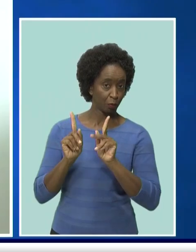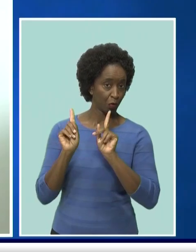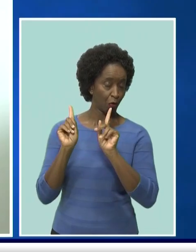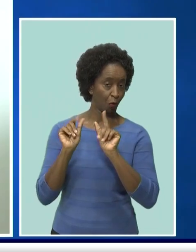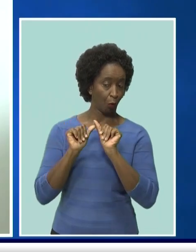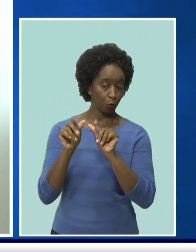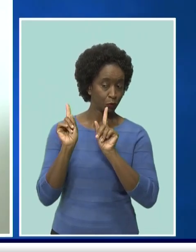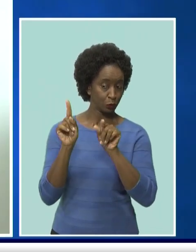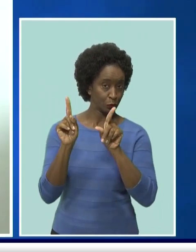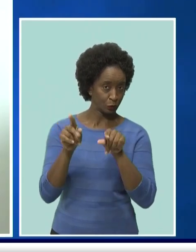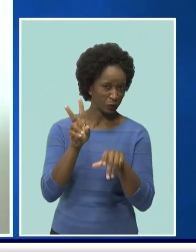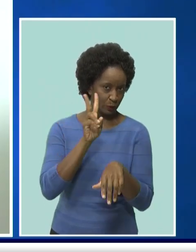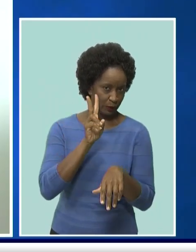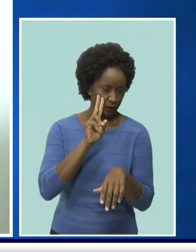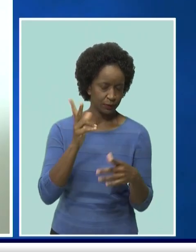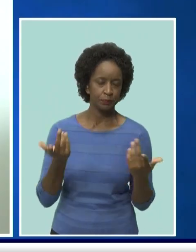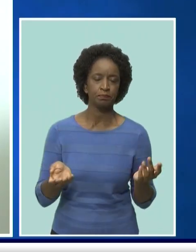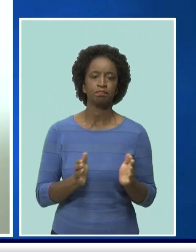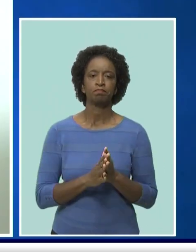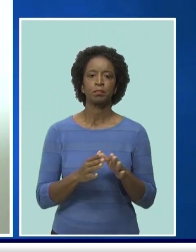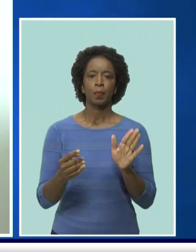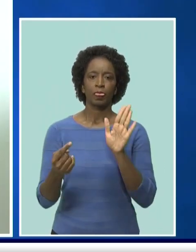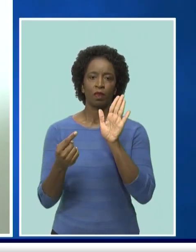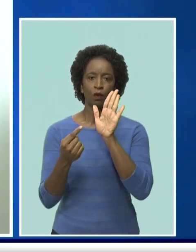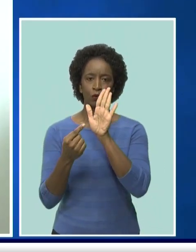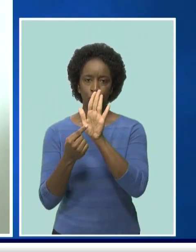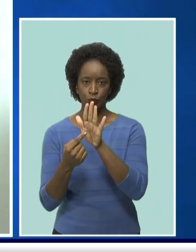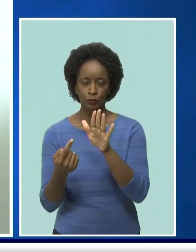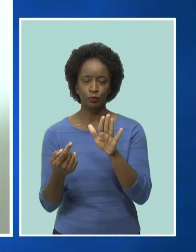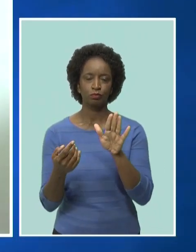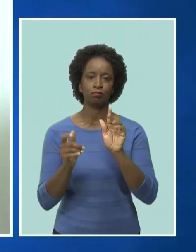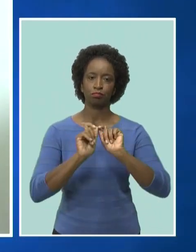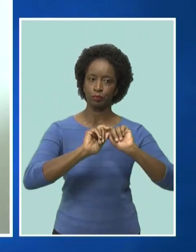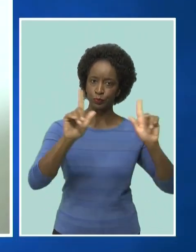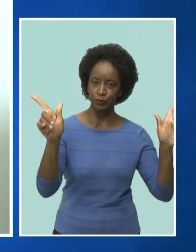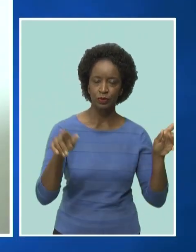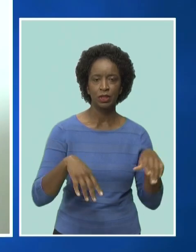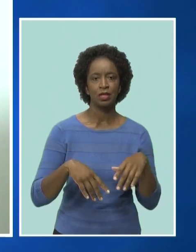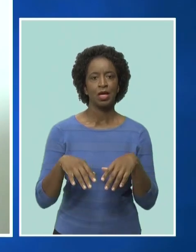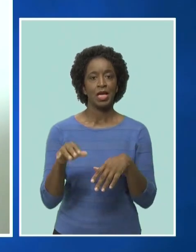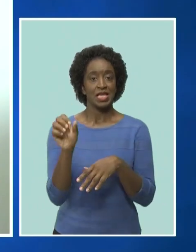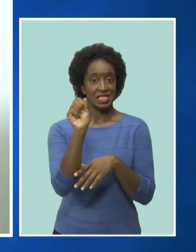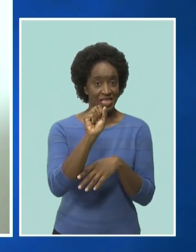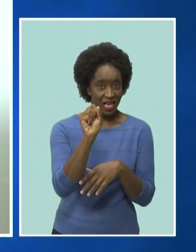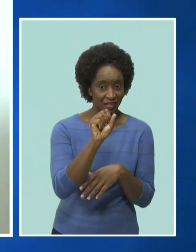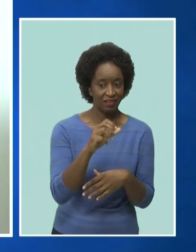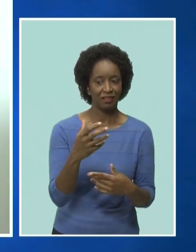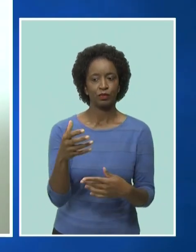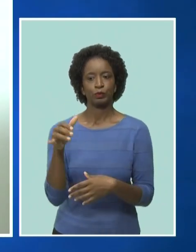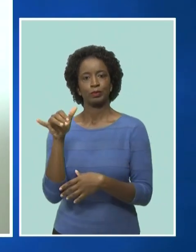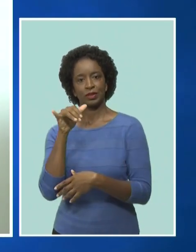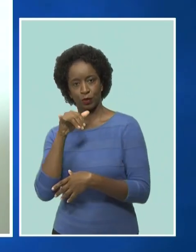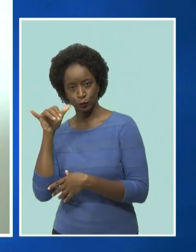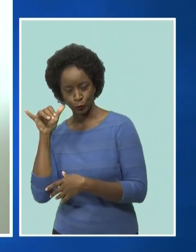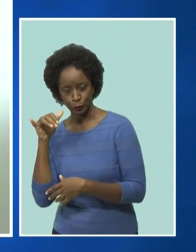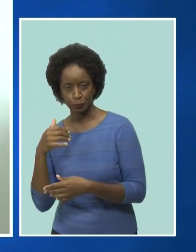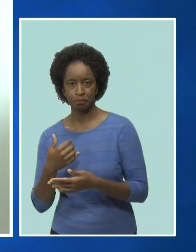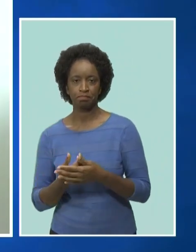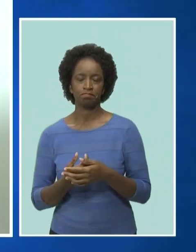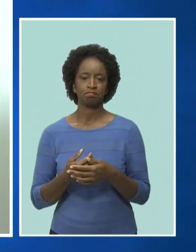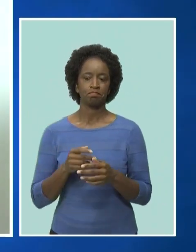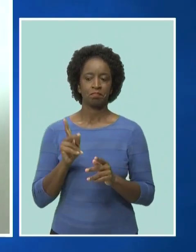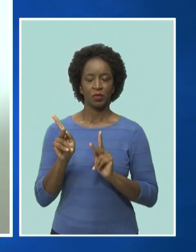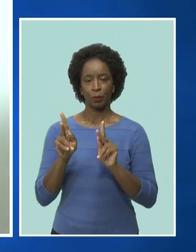screened also on Saturday. It screened yesterday. So far, the reviews